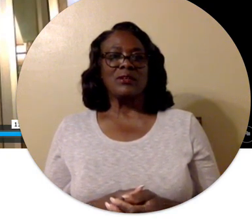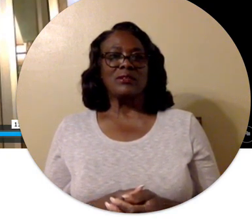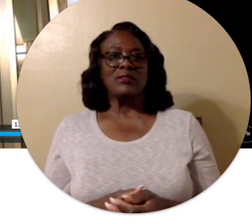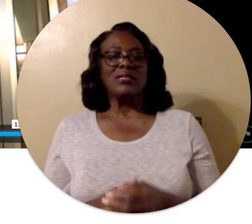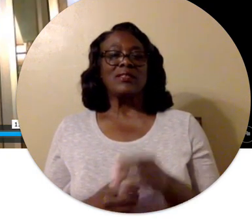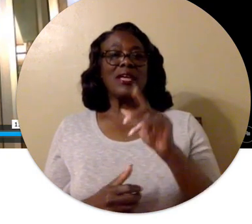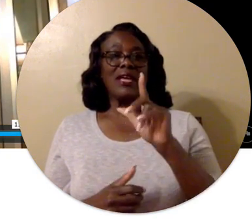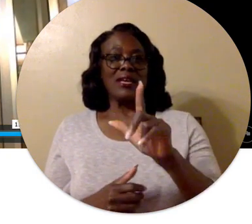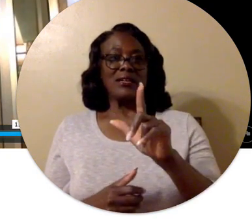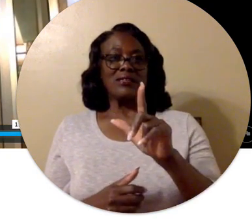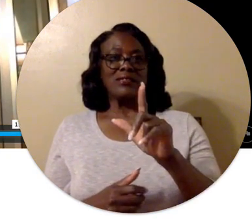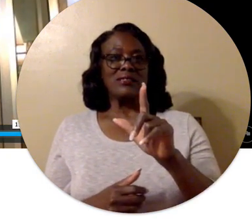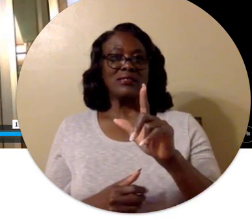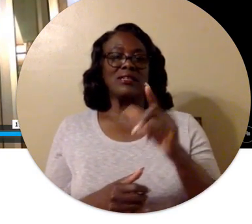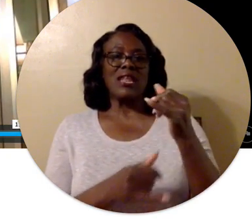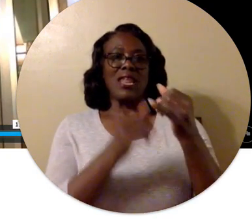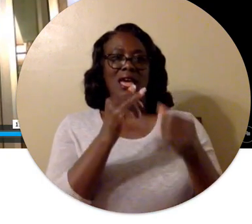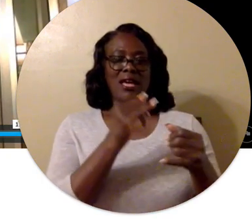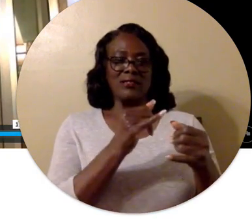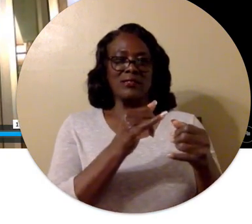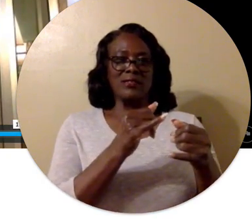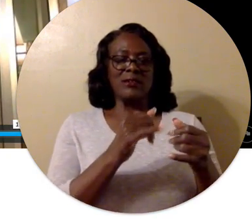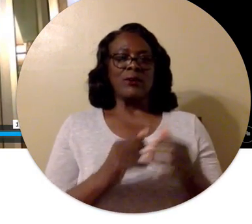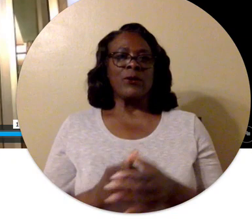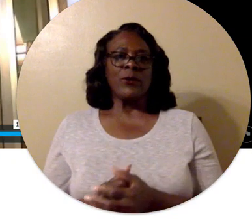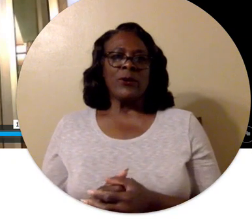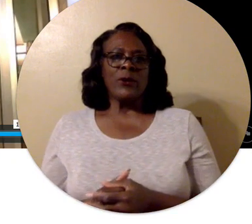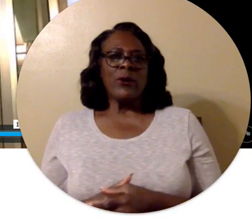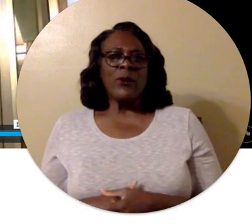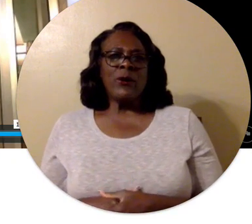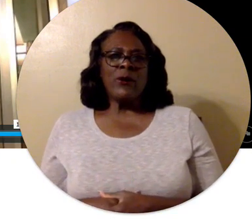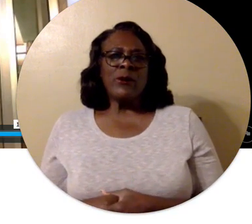And then our L stands for last.